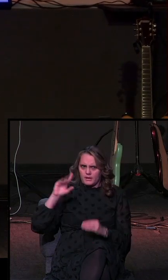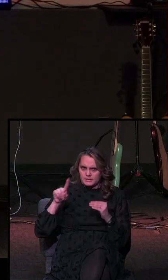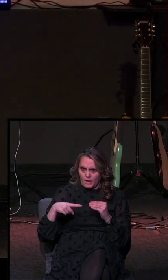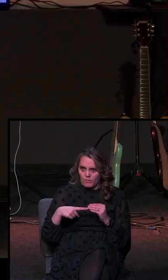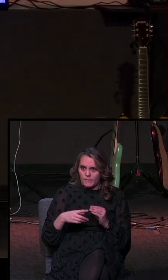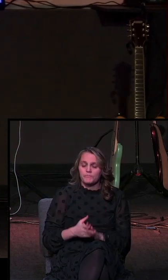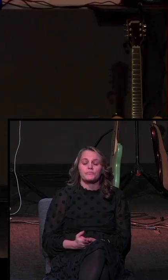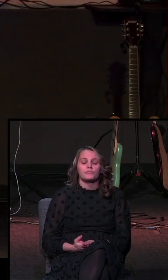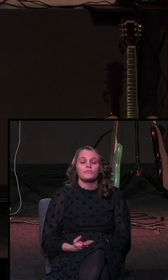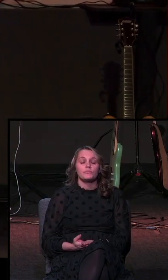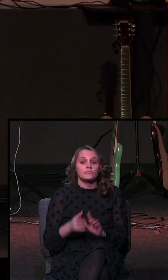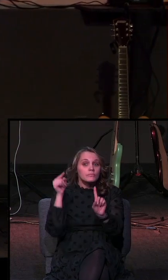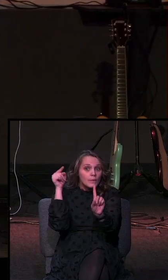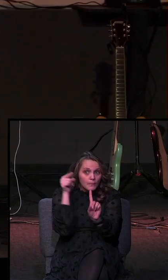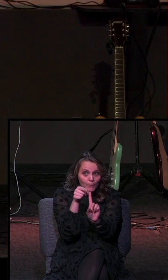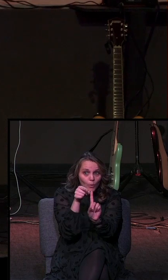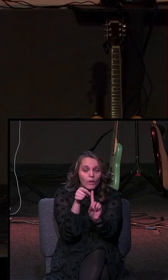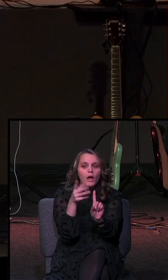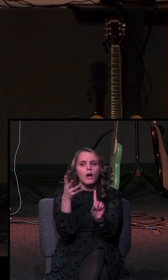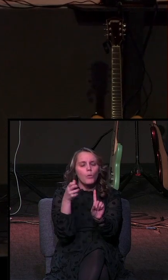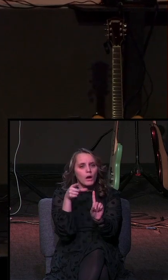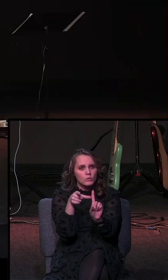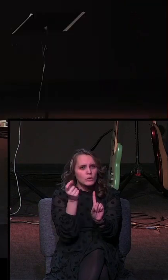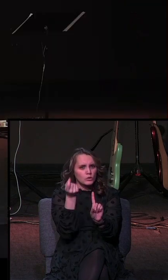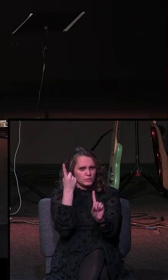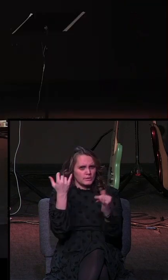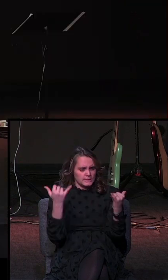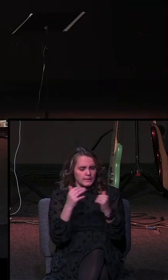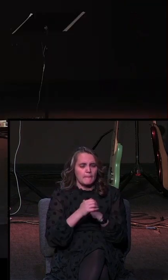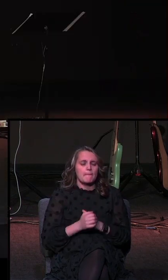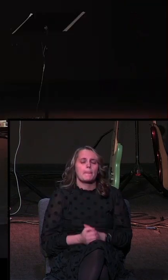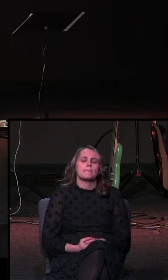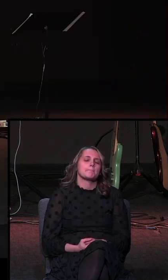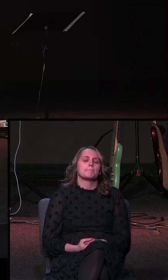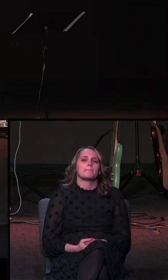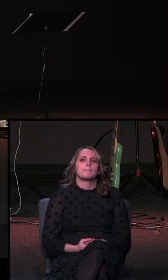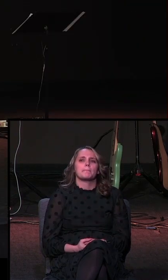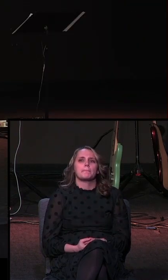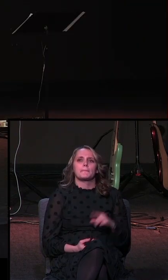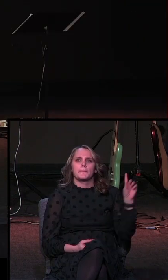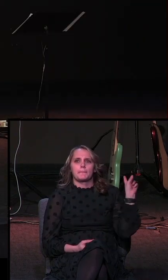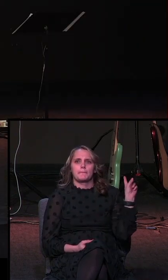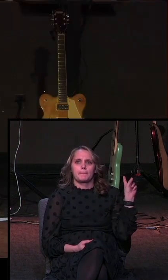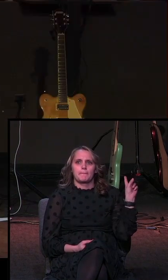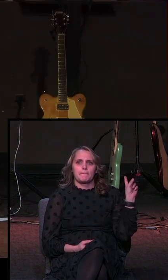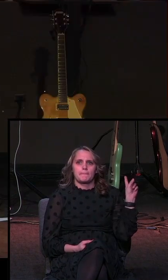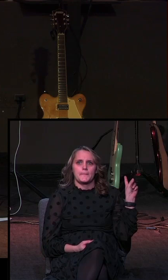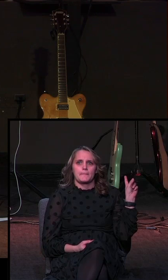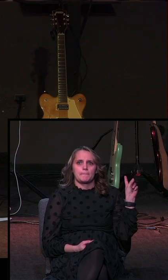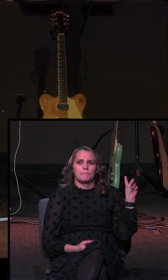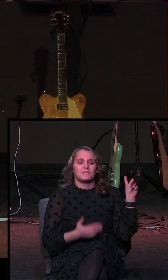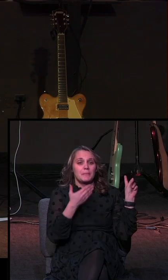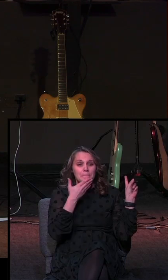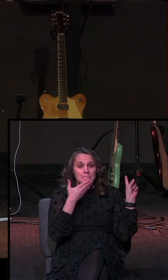So the main idea I want you to get out of today, the main idea that we're talking about this morning, if you could go ahead to that next slide, is that the